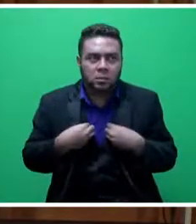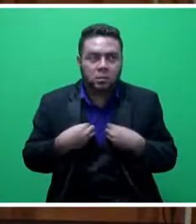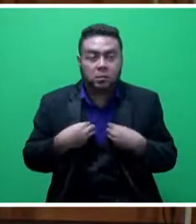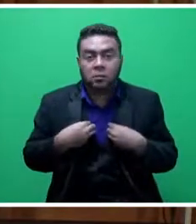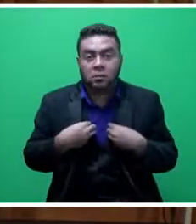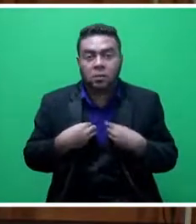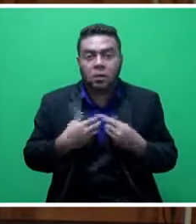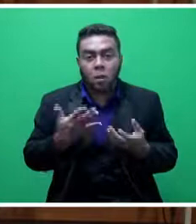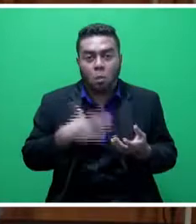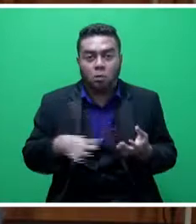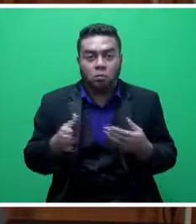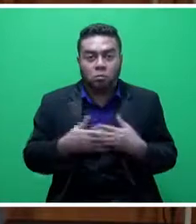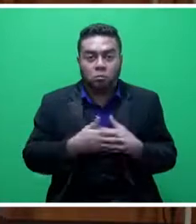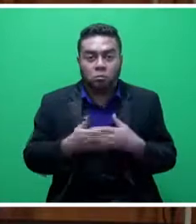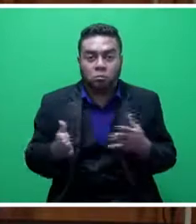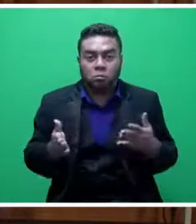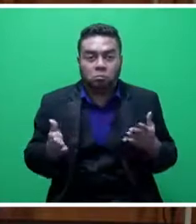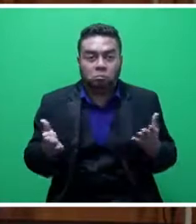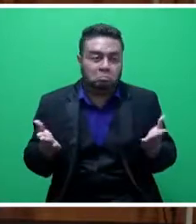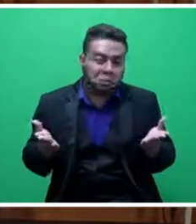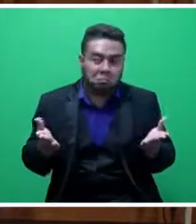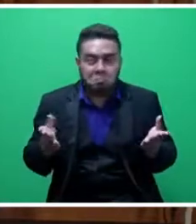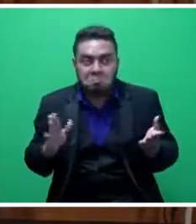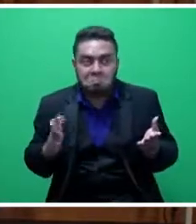want to open up